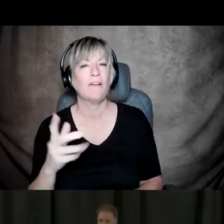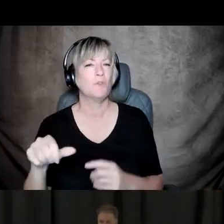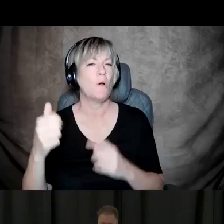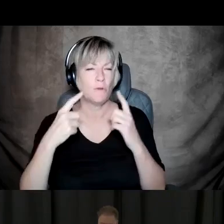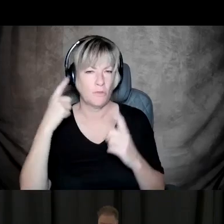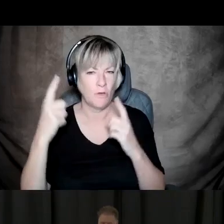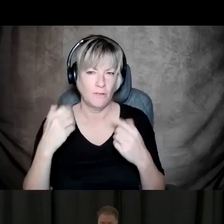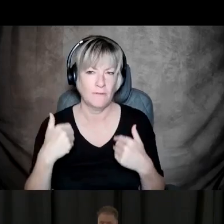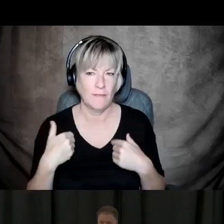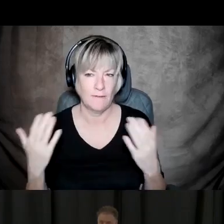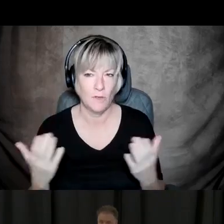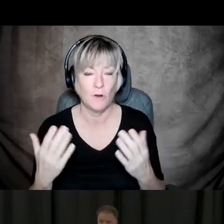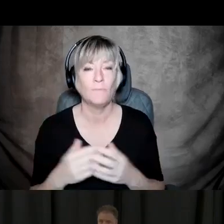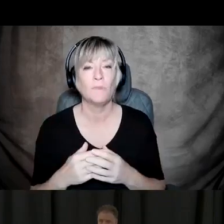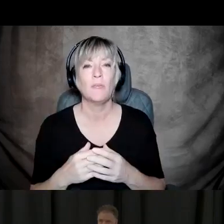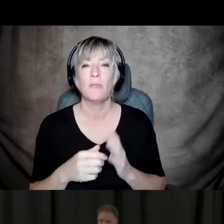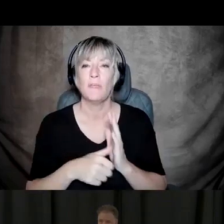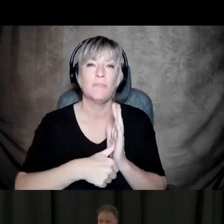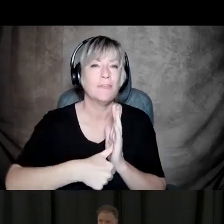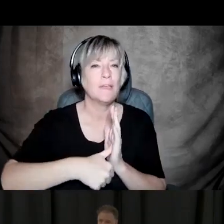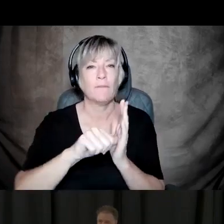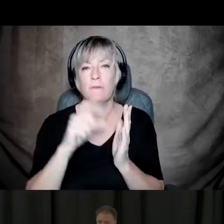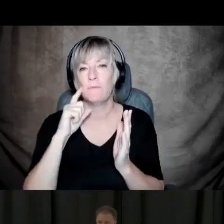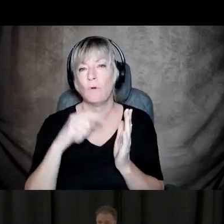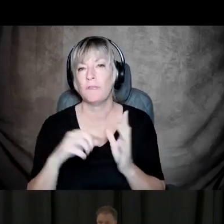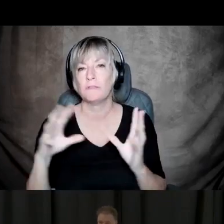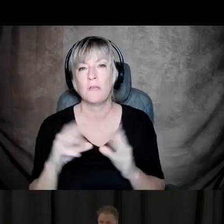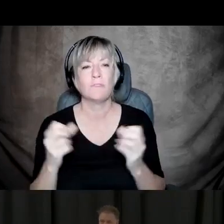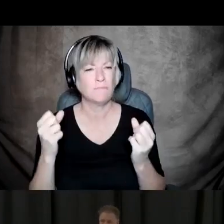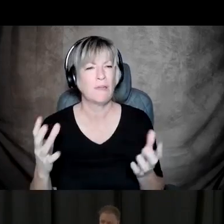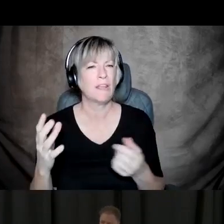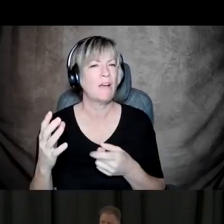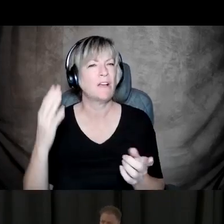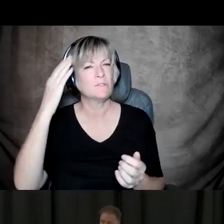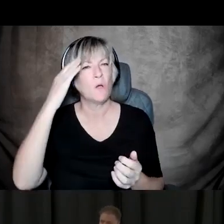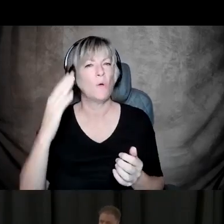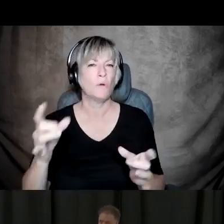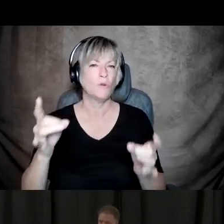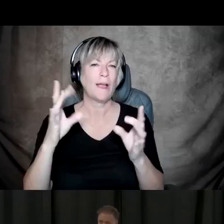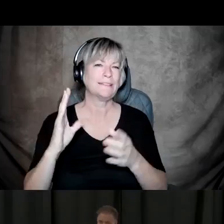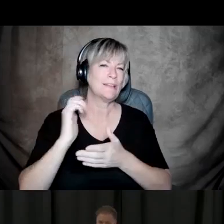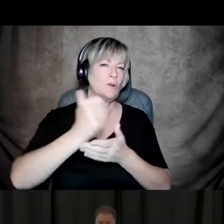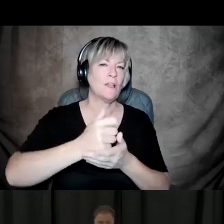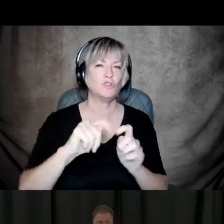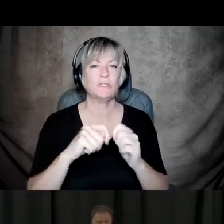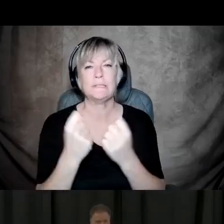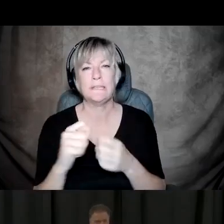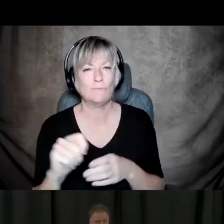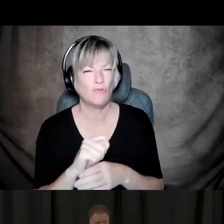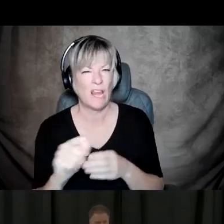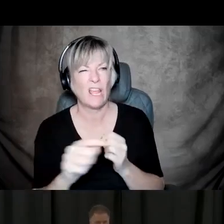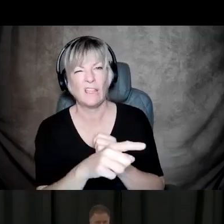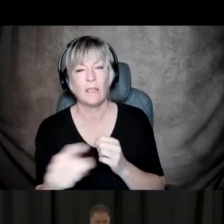have here is the emphasis throughout this conference. So many of us are familiar with crisis intervention team training around the nation, but if you see